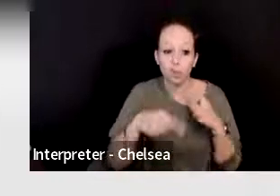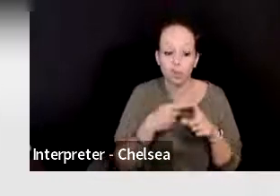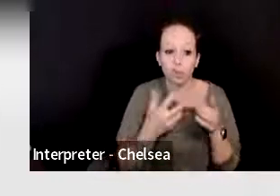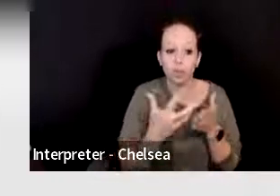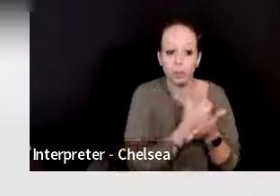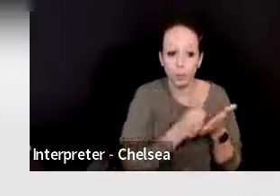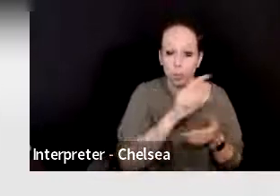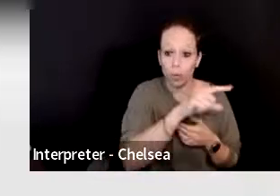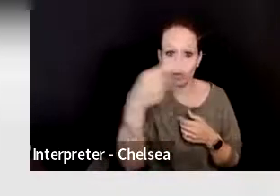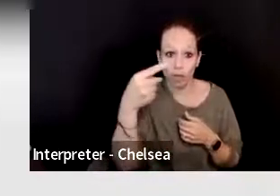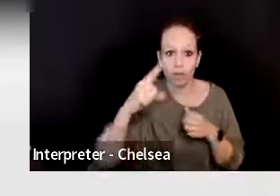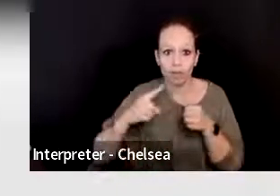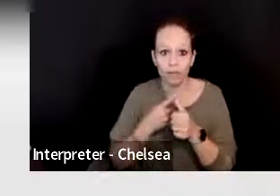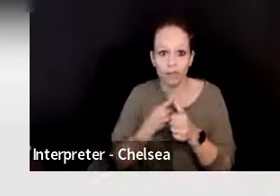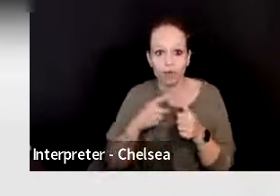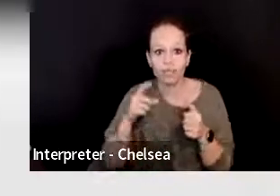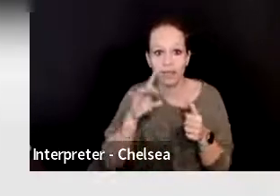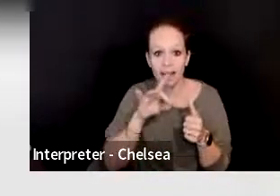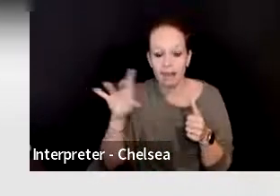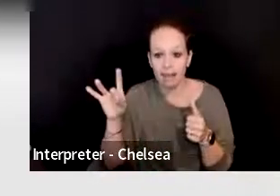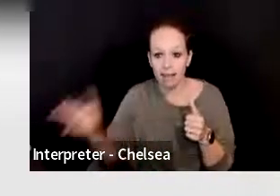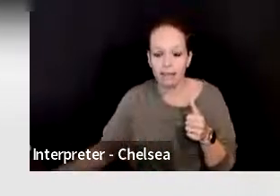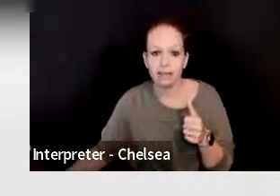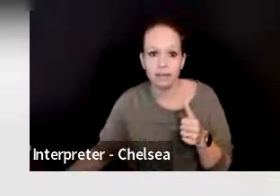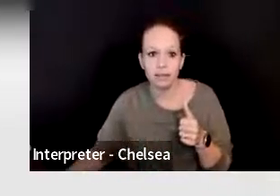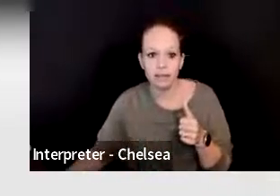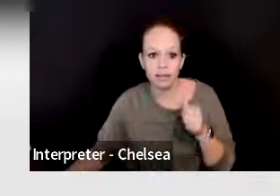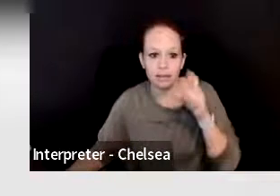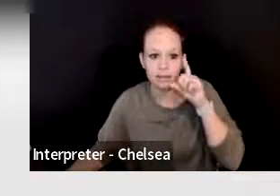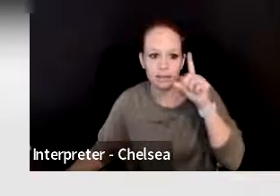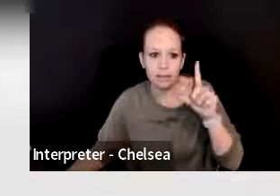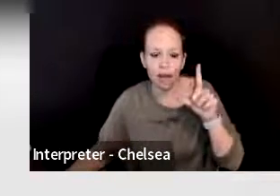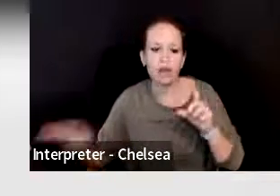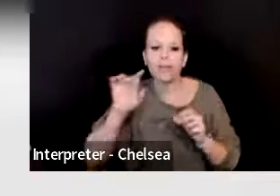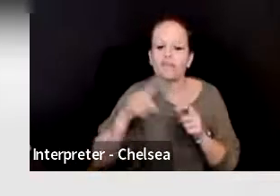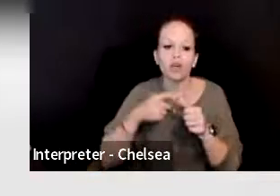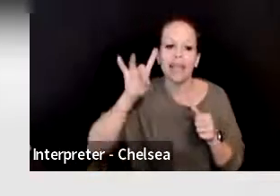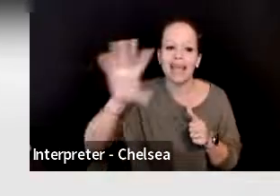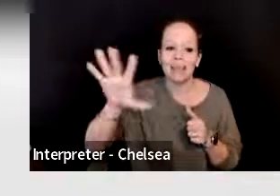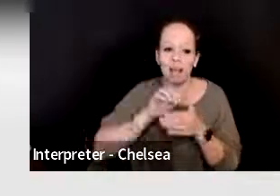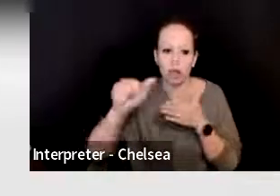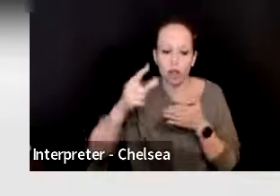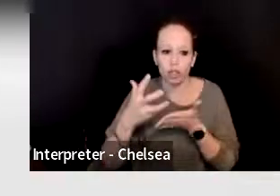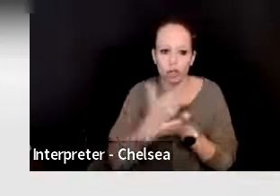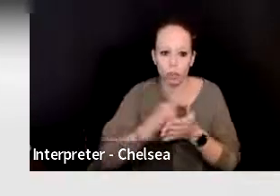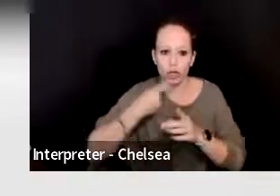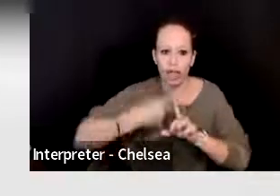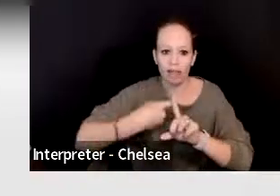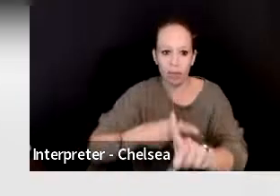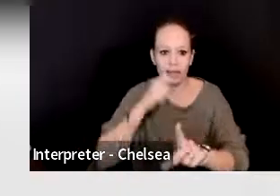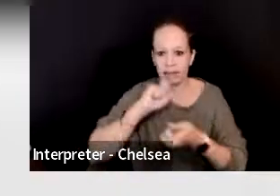your SSI benefit, and after that, you get to keep 50 cents of your SSI for